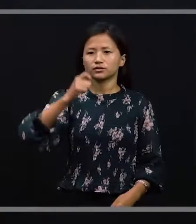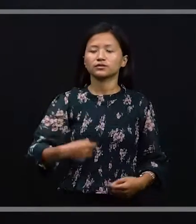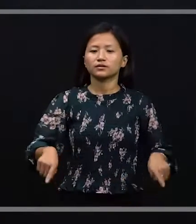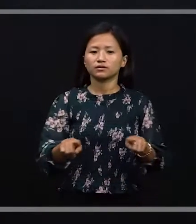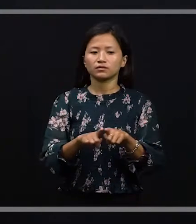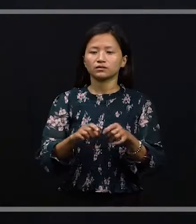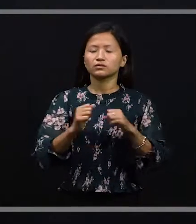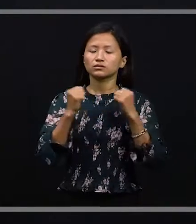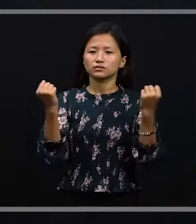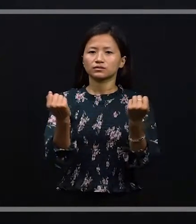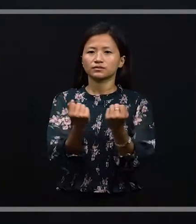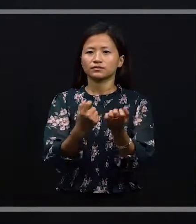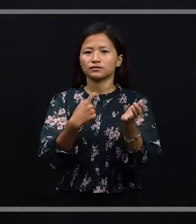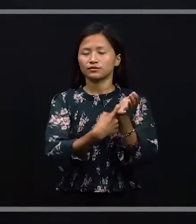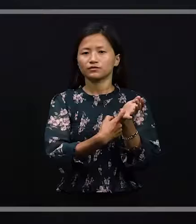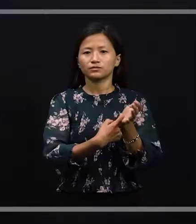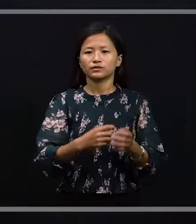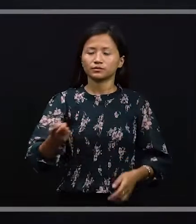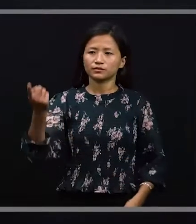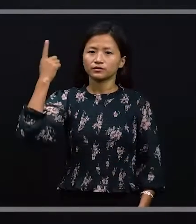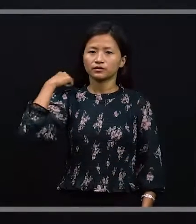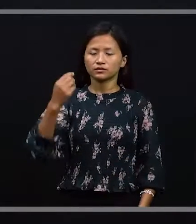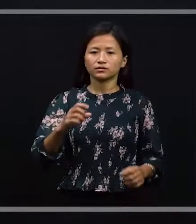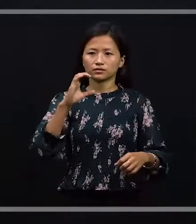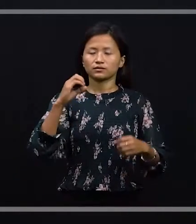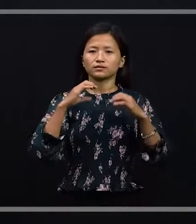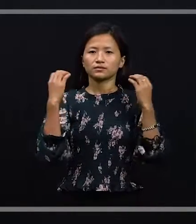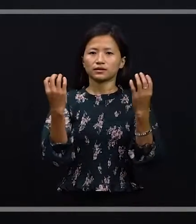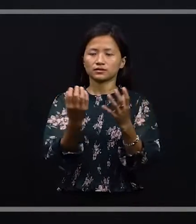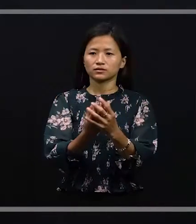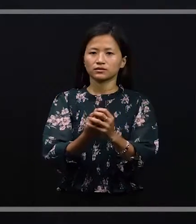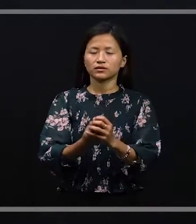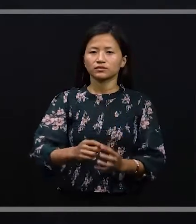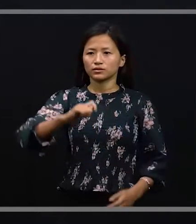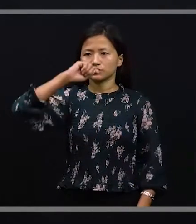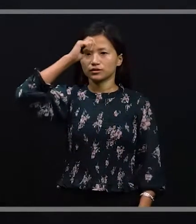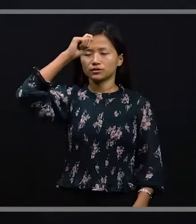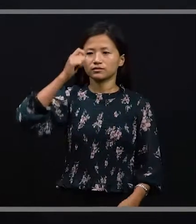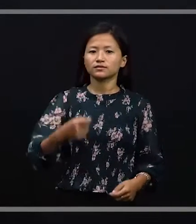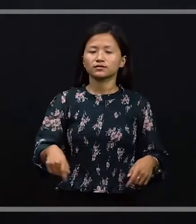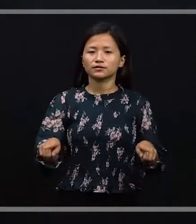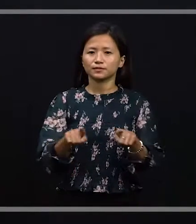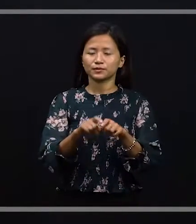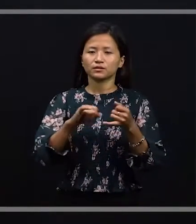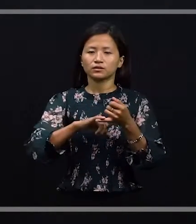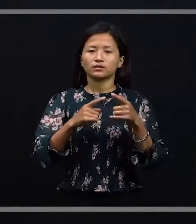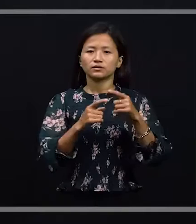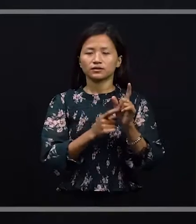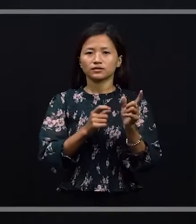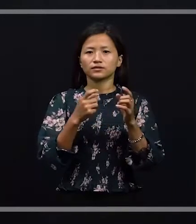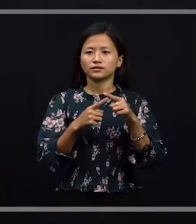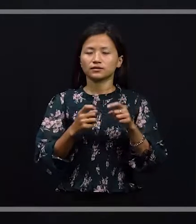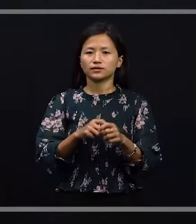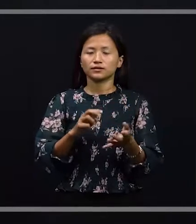and Social Reform. In the previous class, I've explained to you about the education system in India, how the